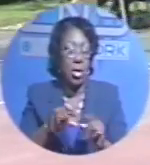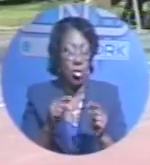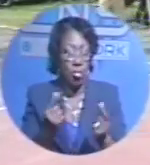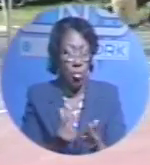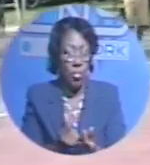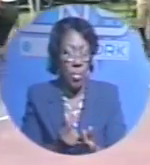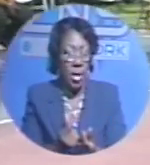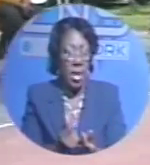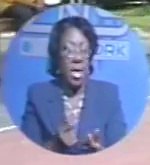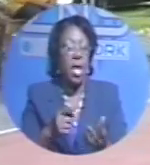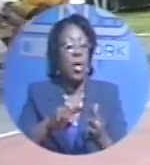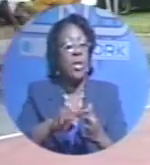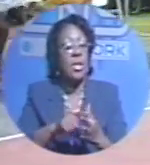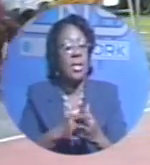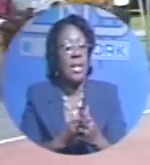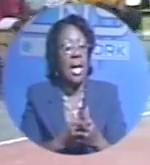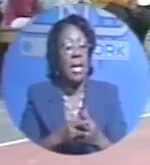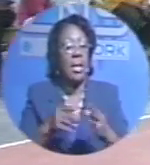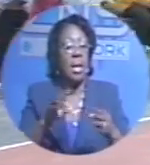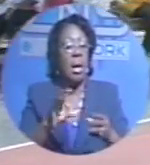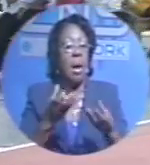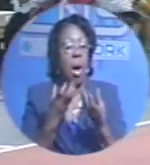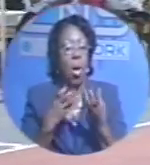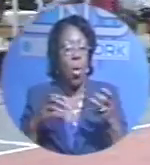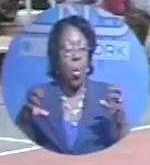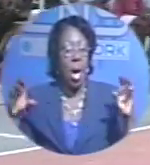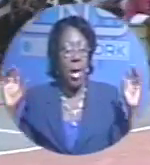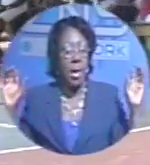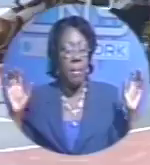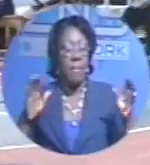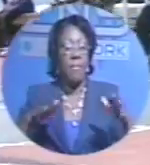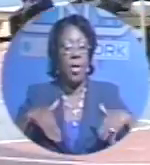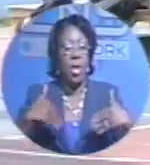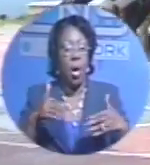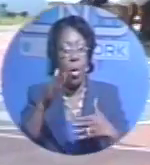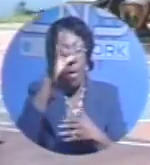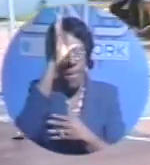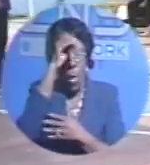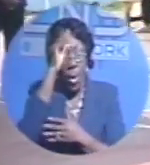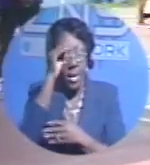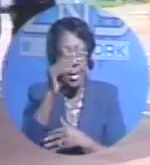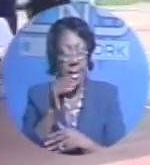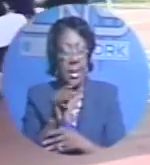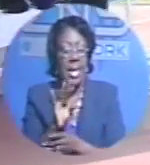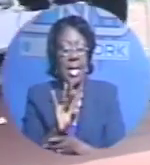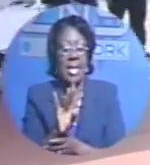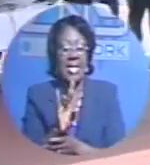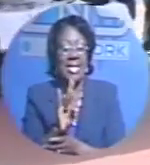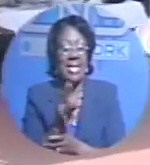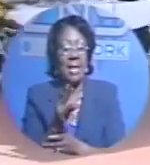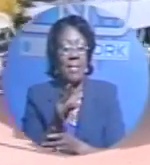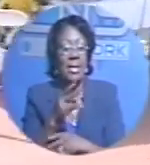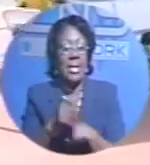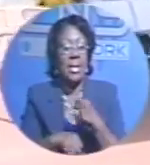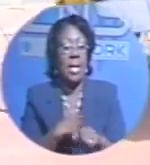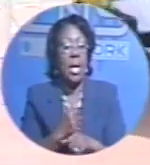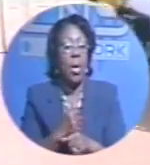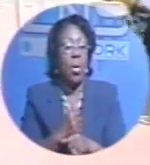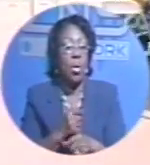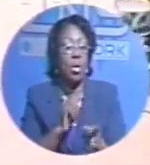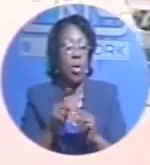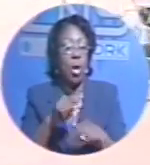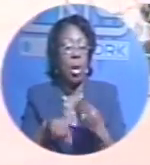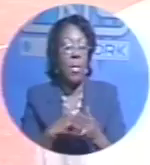boys. They come from areas surrounding his 2nd Street The Grove Church. 17-year-old Rebecca Roll talks about the program's